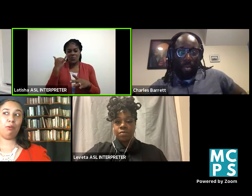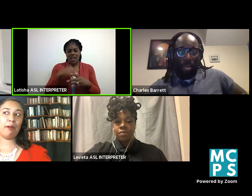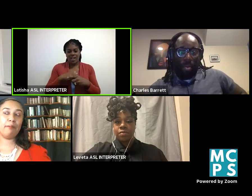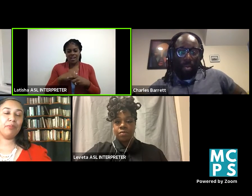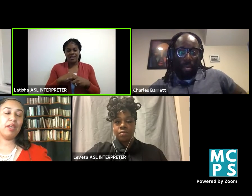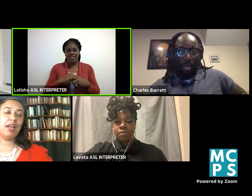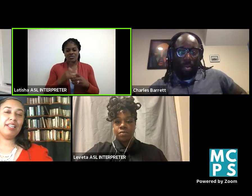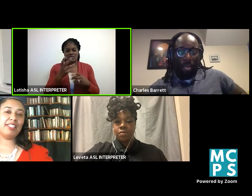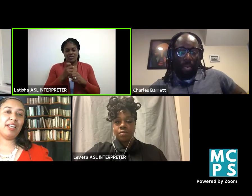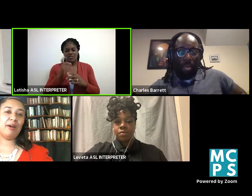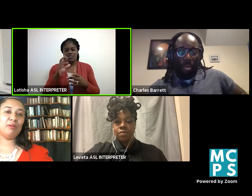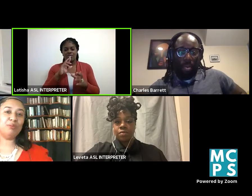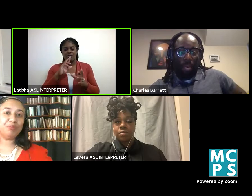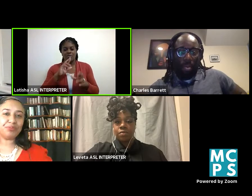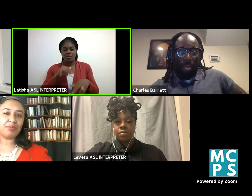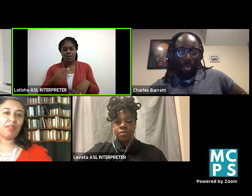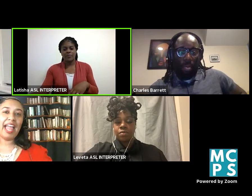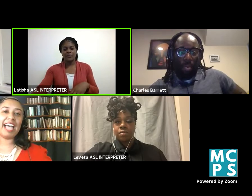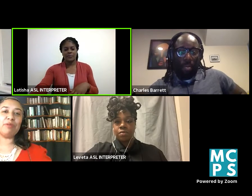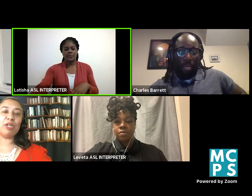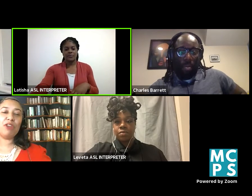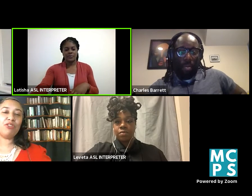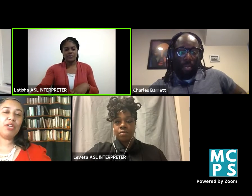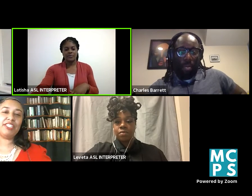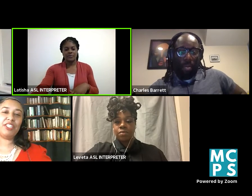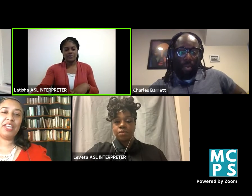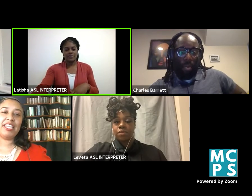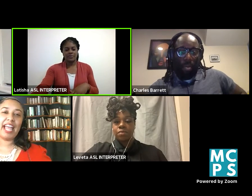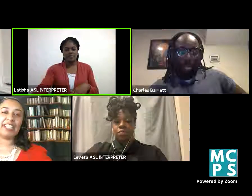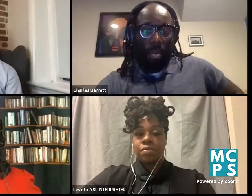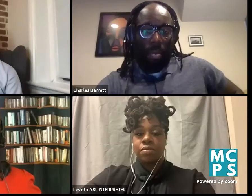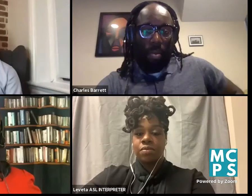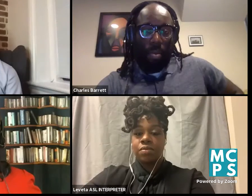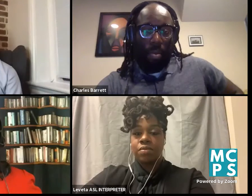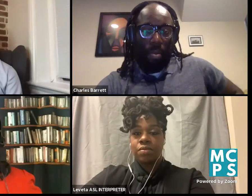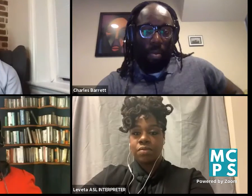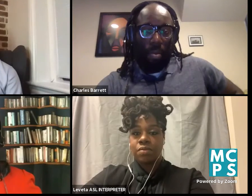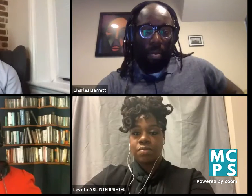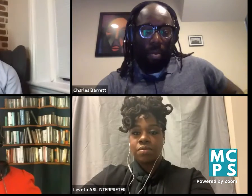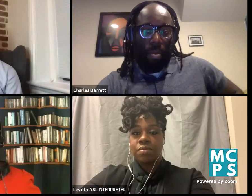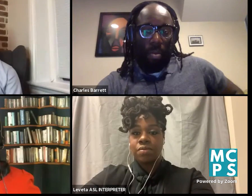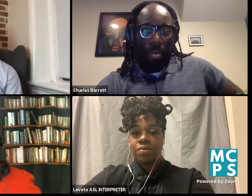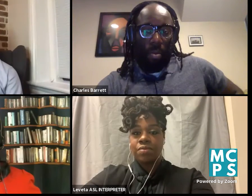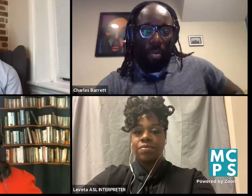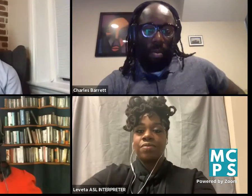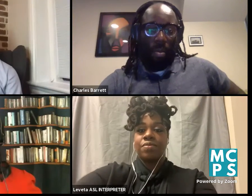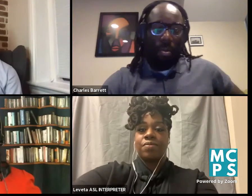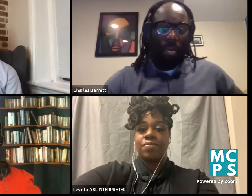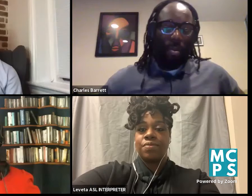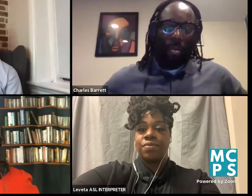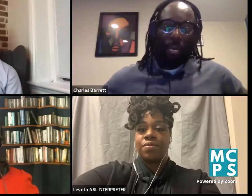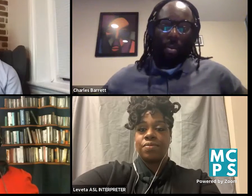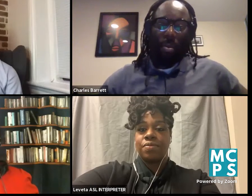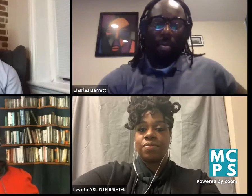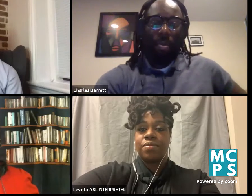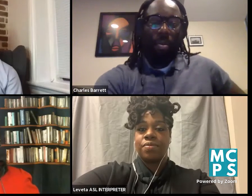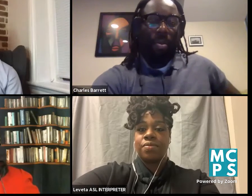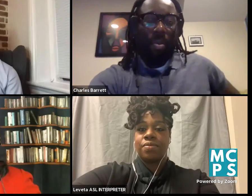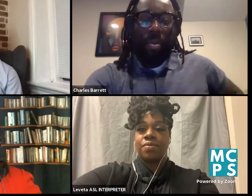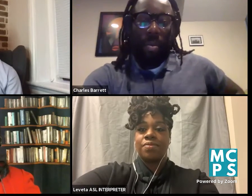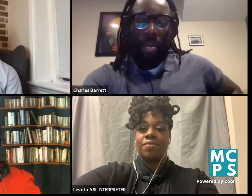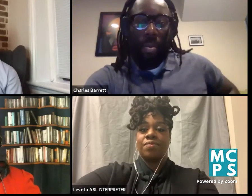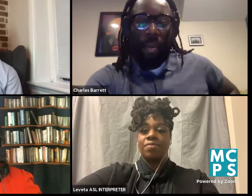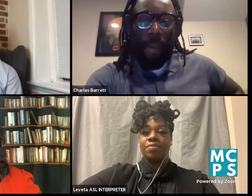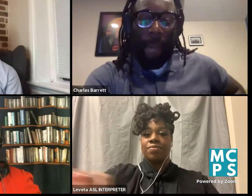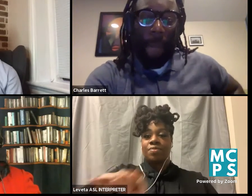this support. So as we're going through there, so then next, so Mr. Olivaria, so I have a question for you. So can you share